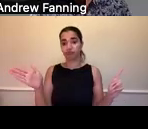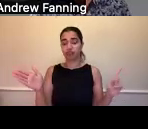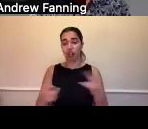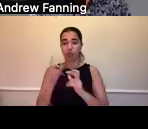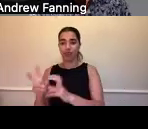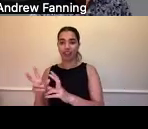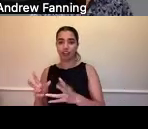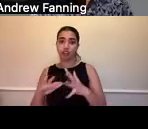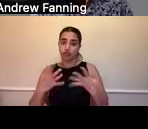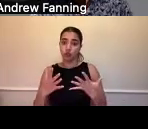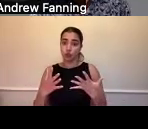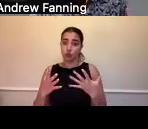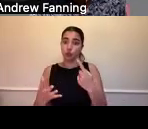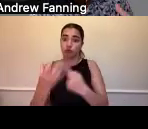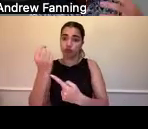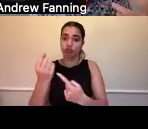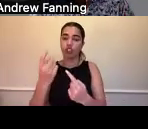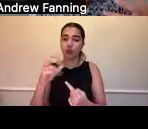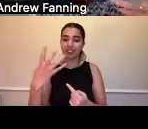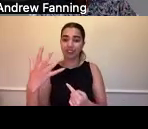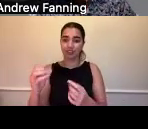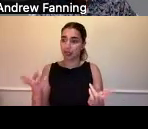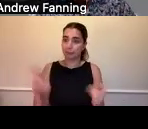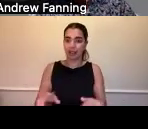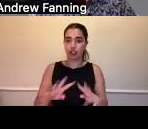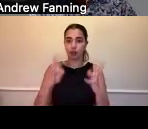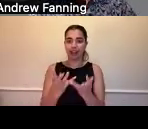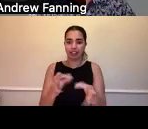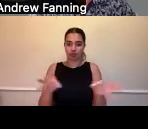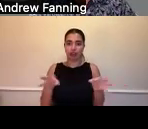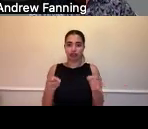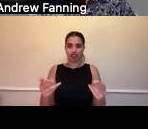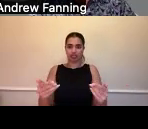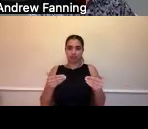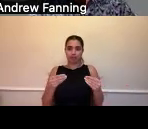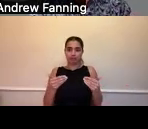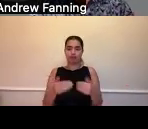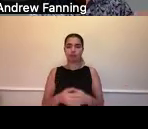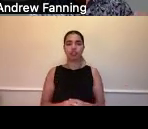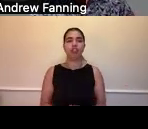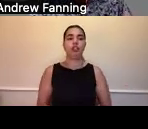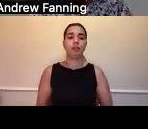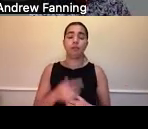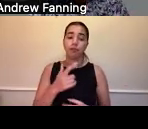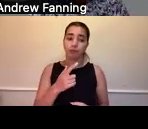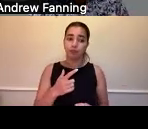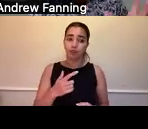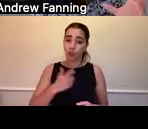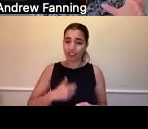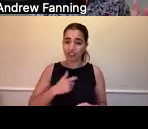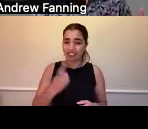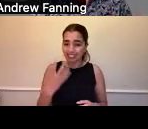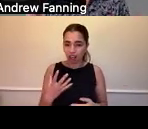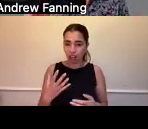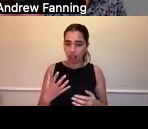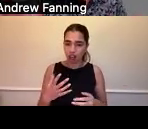we know that these trends, humanity is not a single entity, and that these trends are being driven by